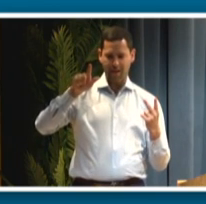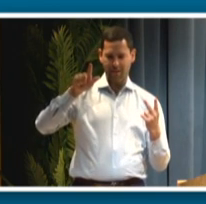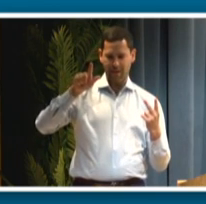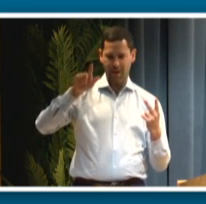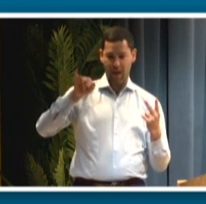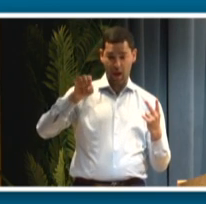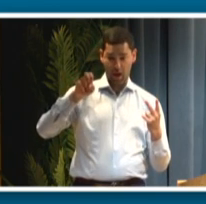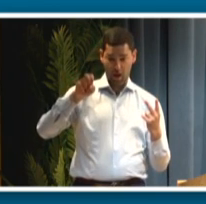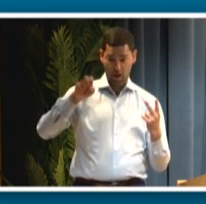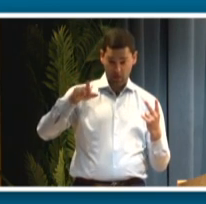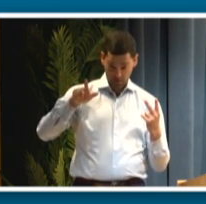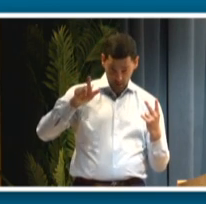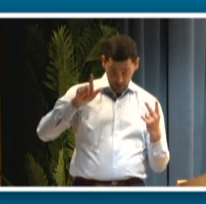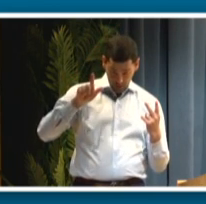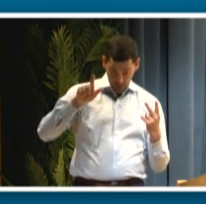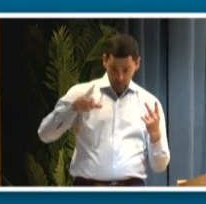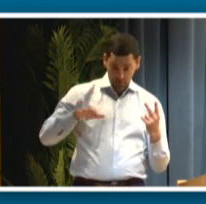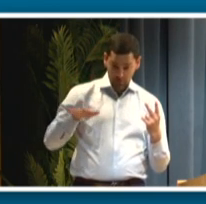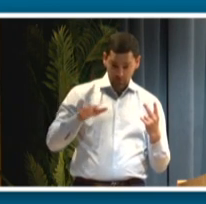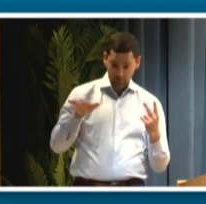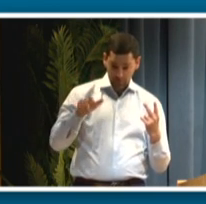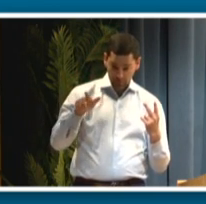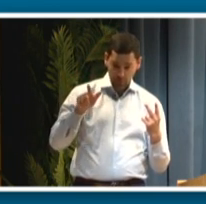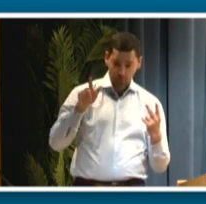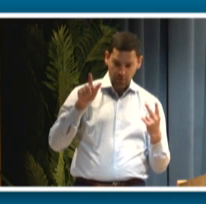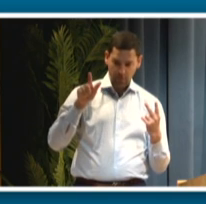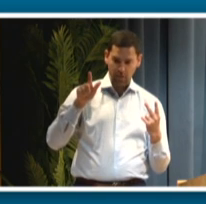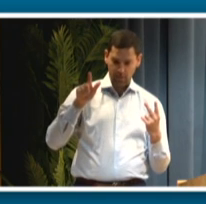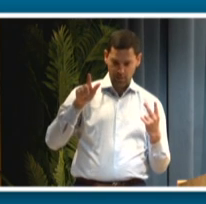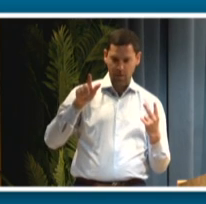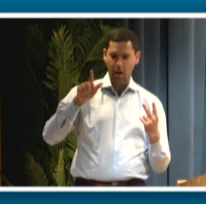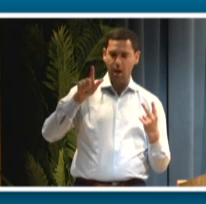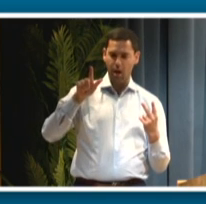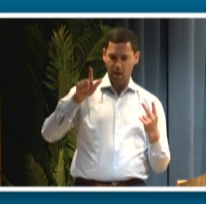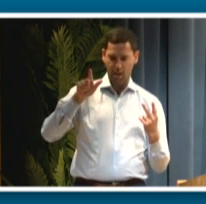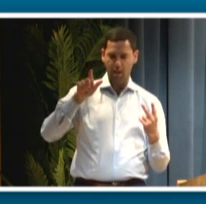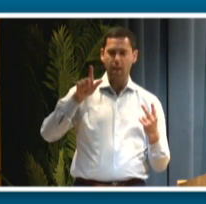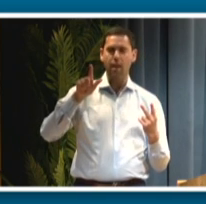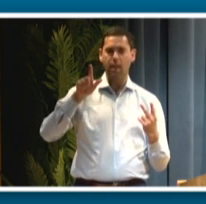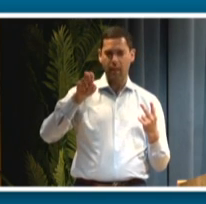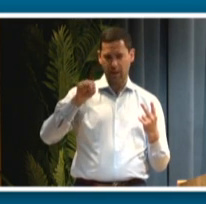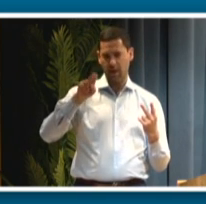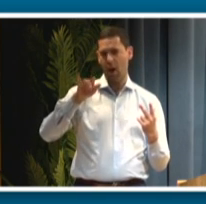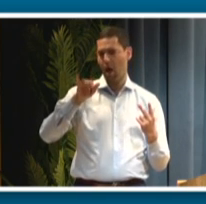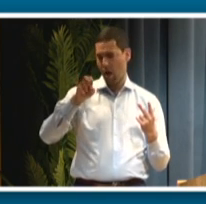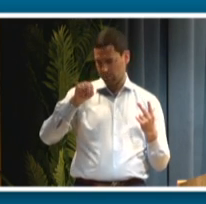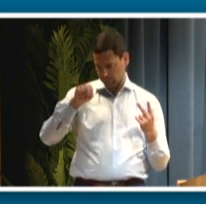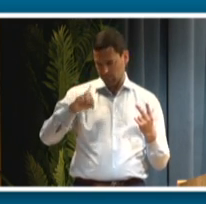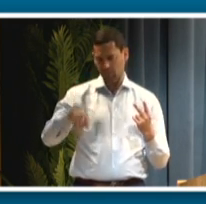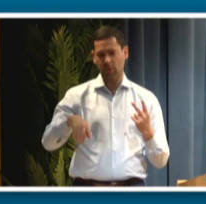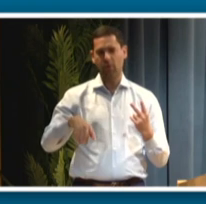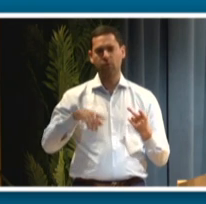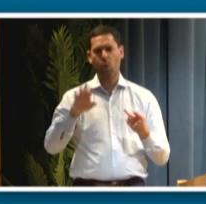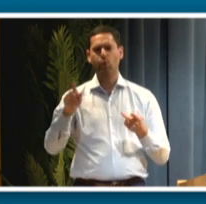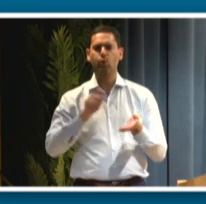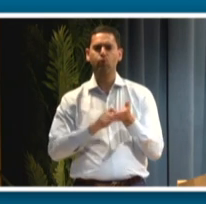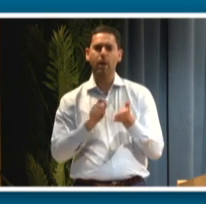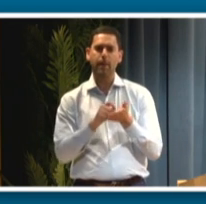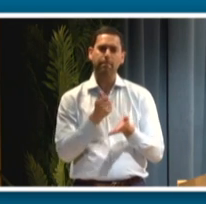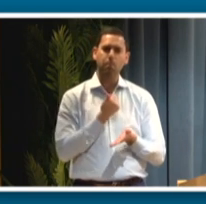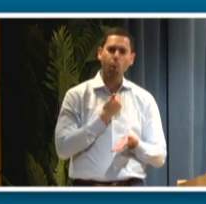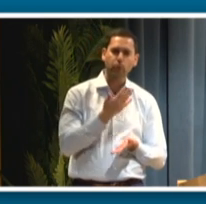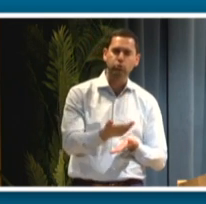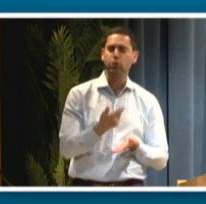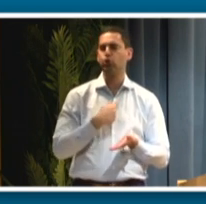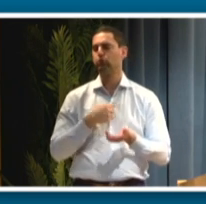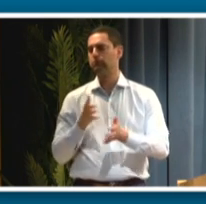or introducing concepts like what you just said, that your actual reality was that you were writing poetry, you were speaking to your friends, you were crying,